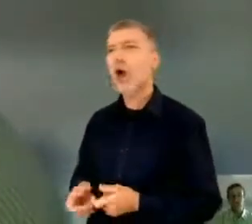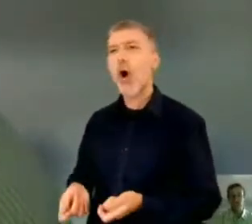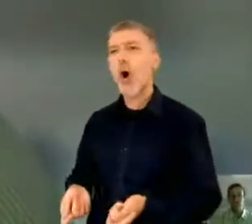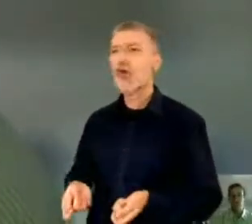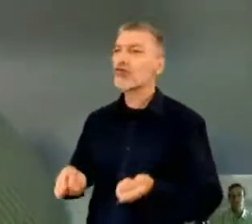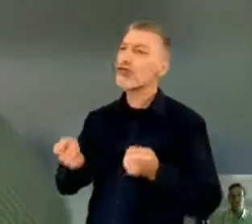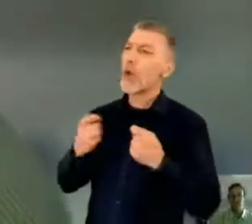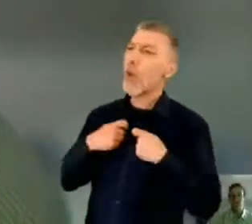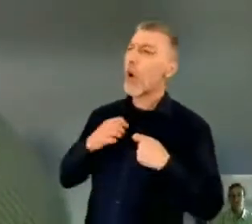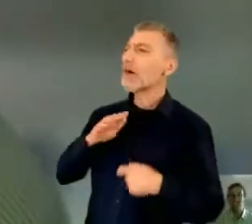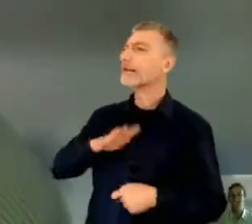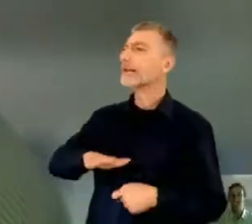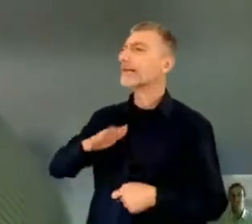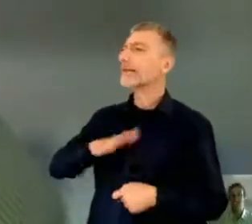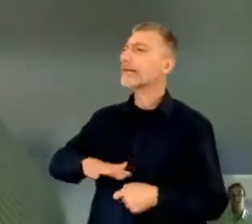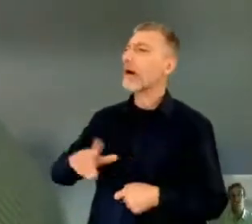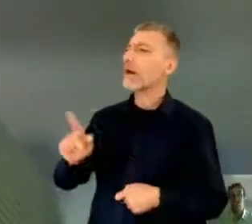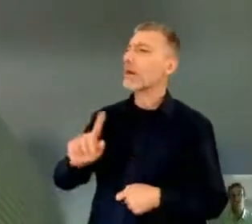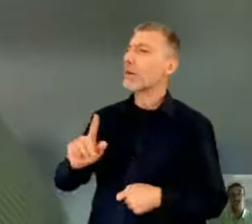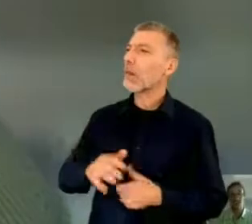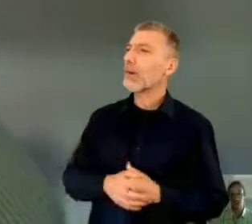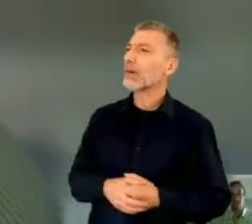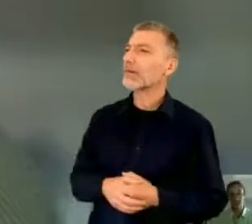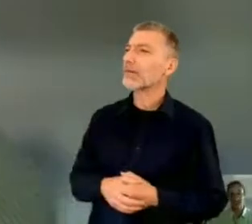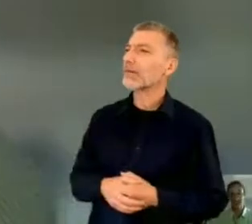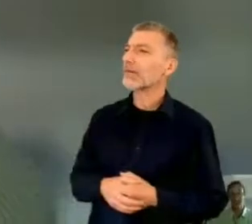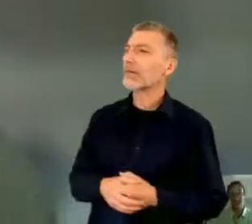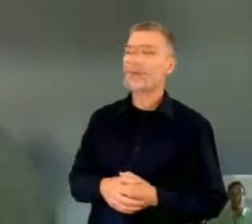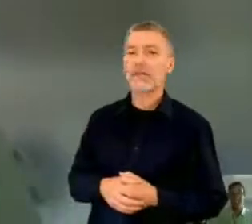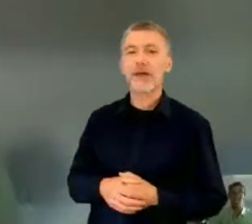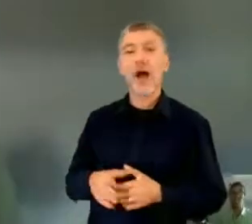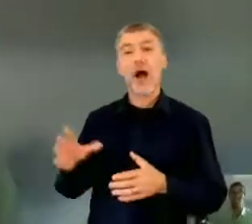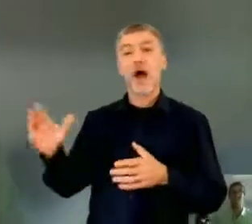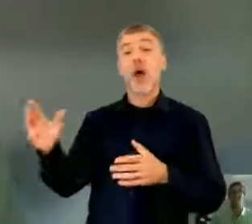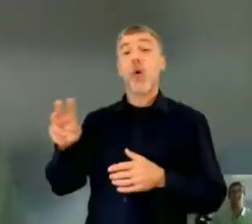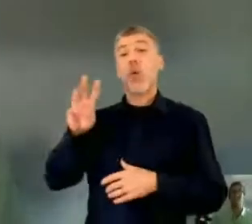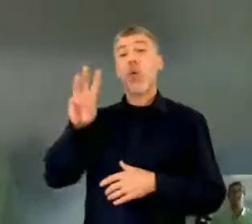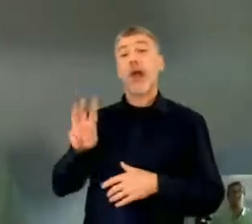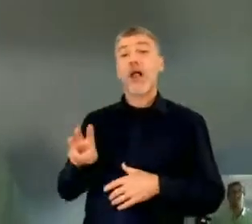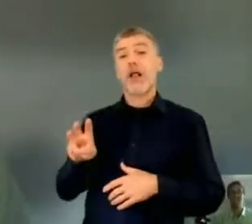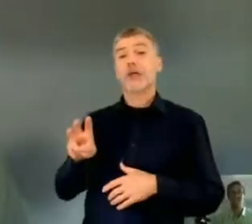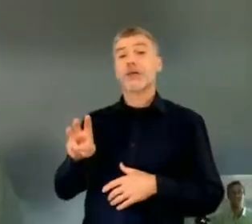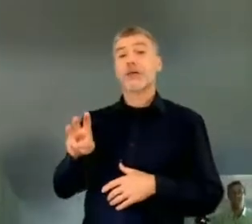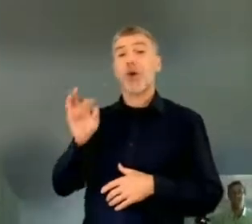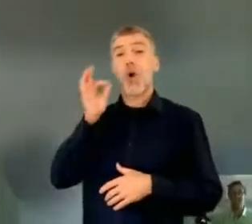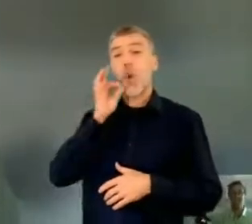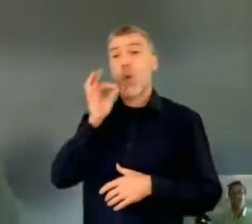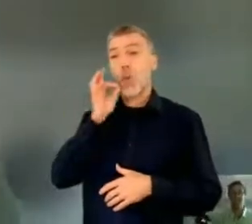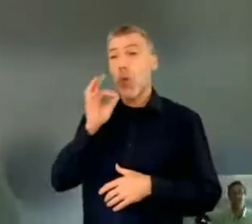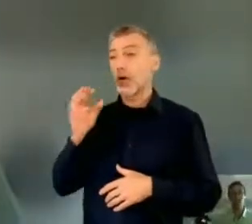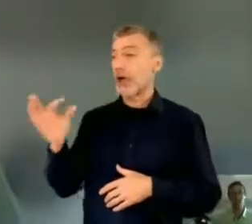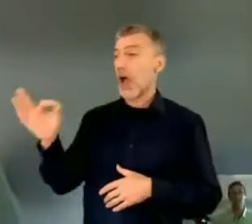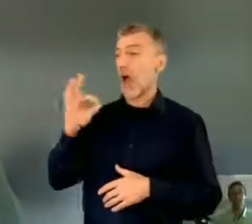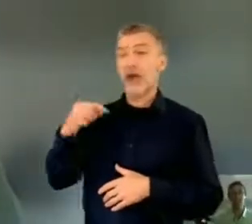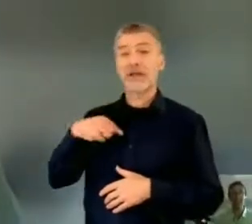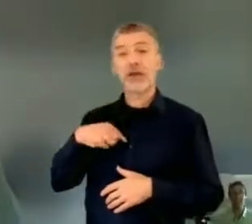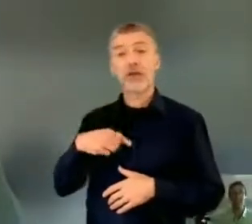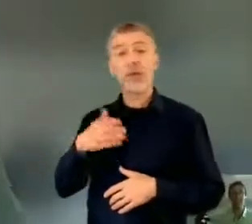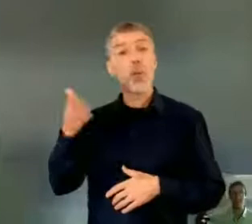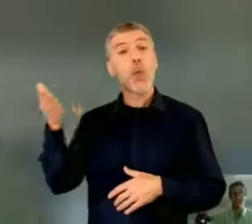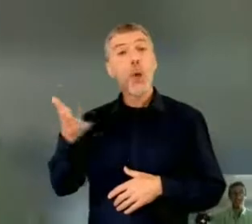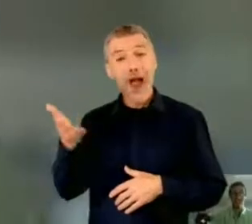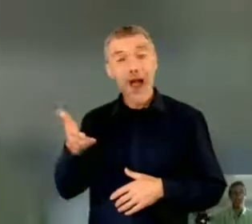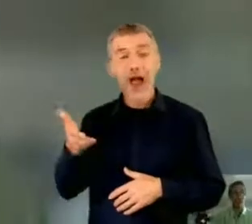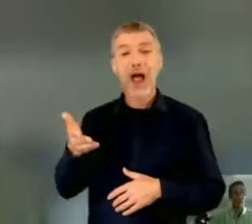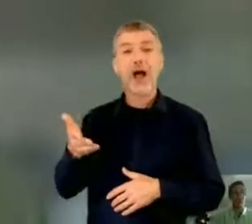we were instructed with Welsh Water to, they had identified several reservoirs in the Welsh Hills that were to be